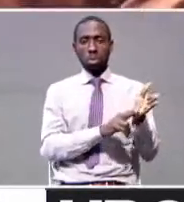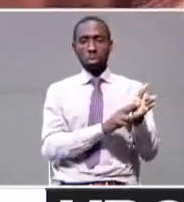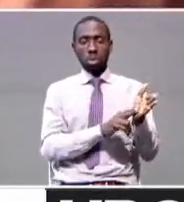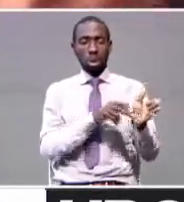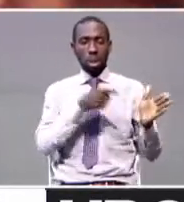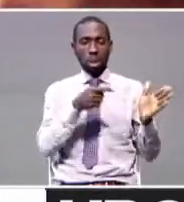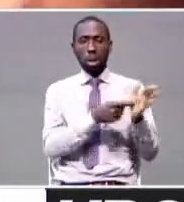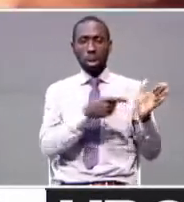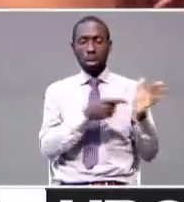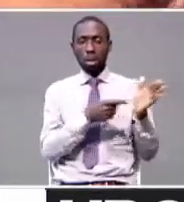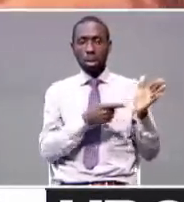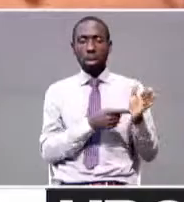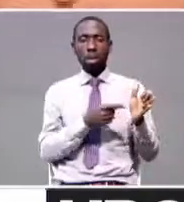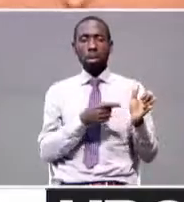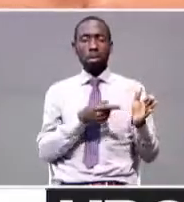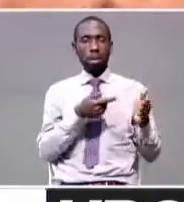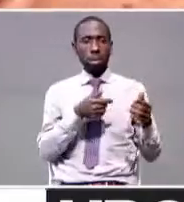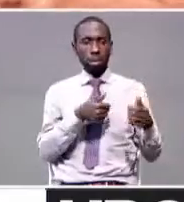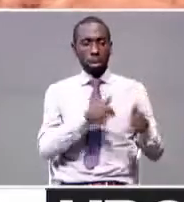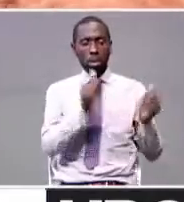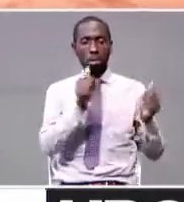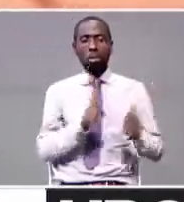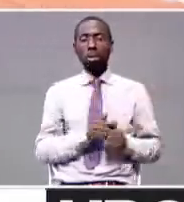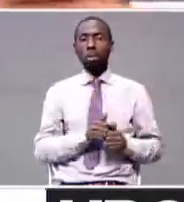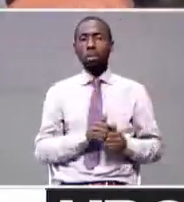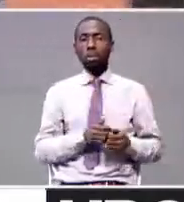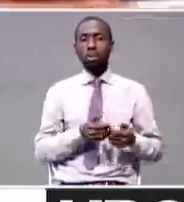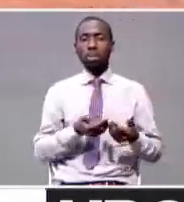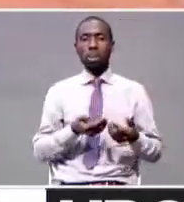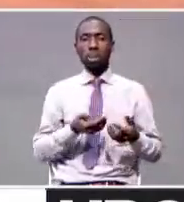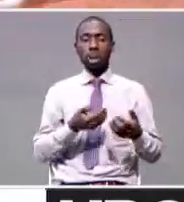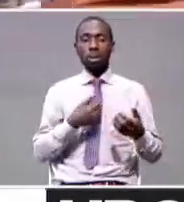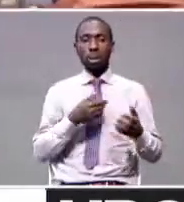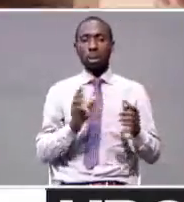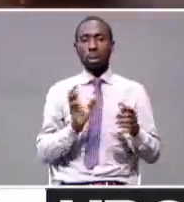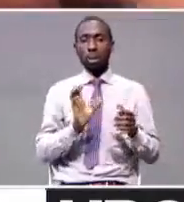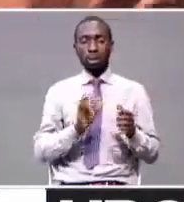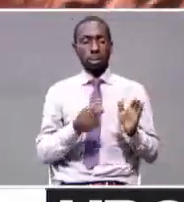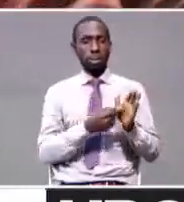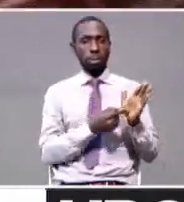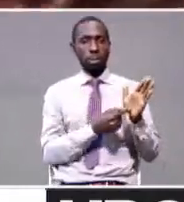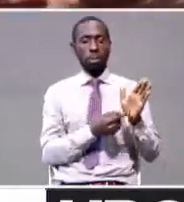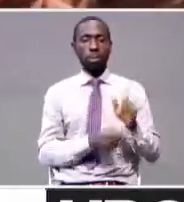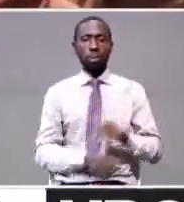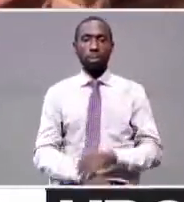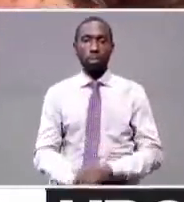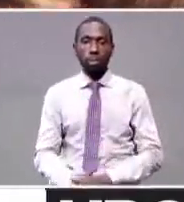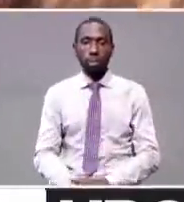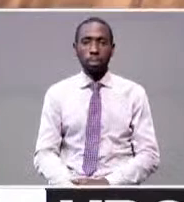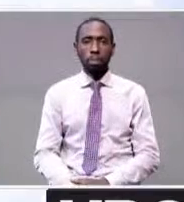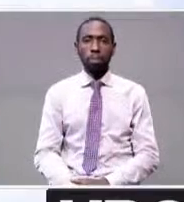abavunaana bano okuzza omusango. Nze Nama Monde Debora, wana mu Kampala.